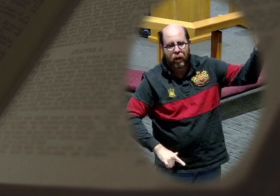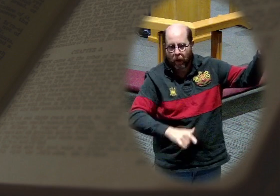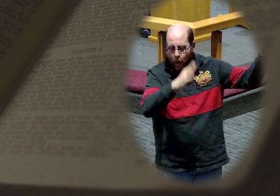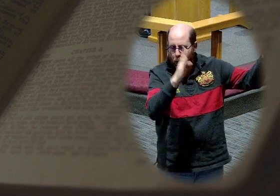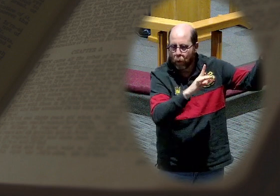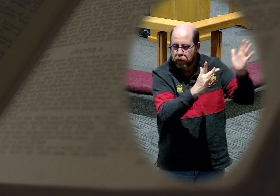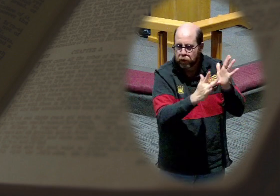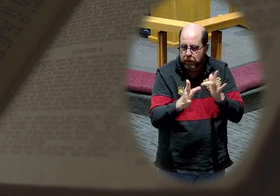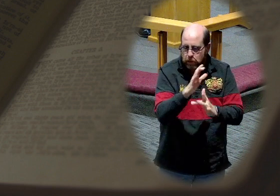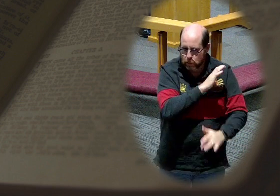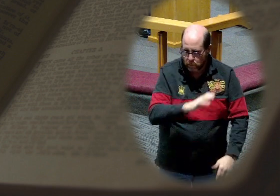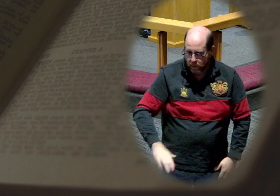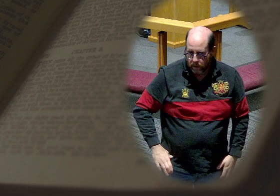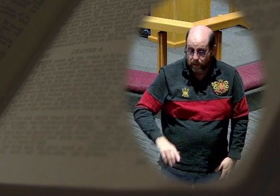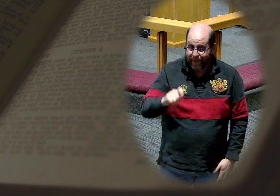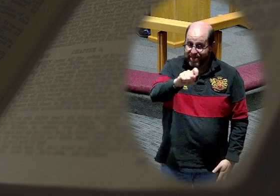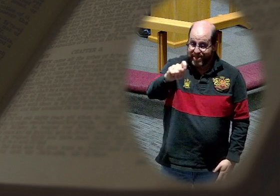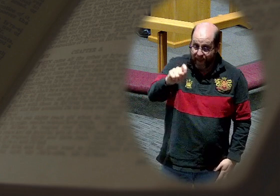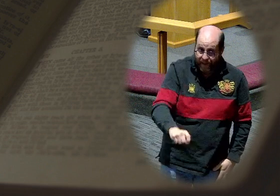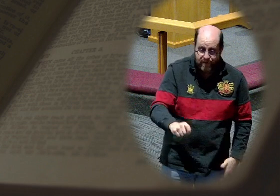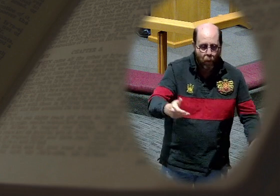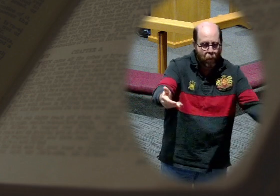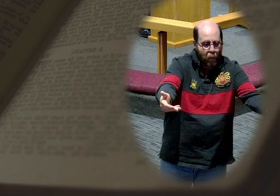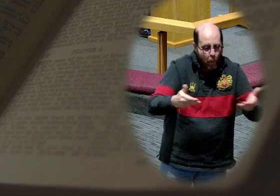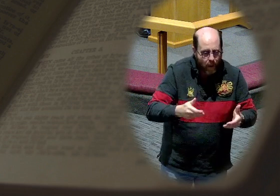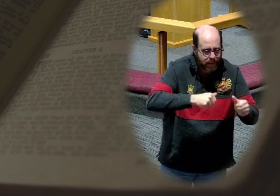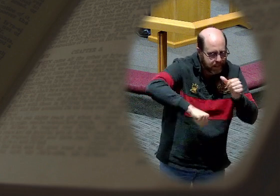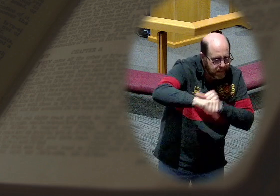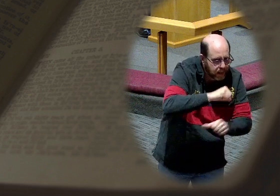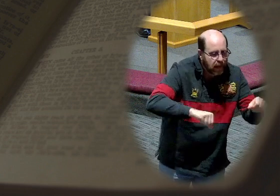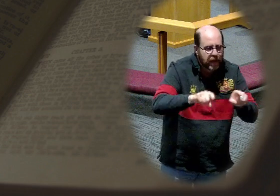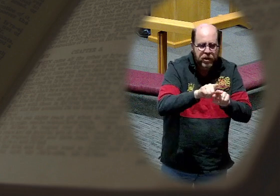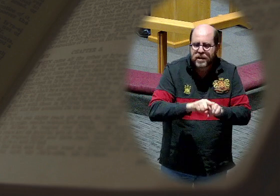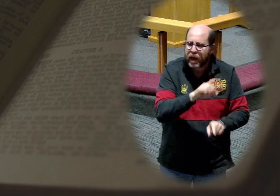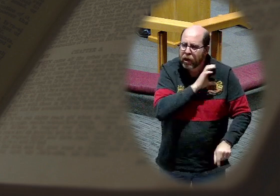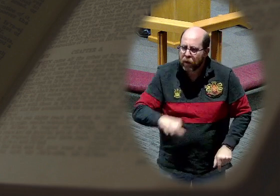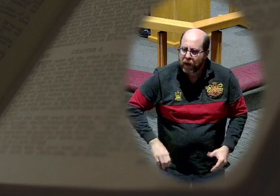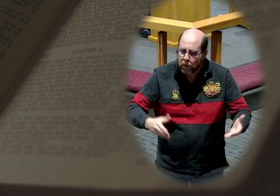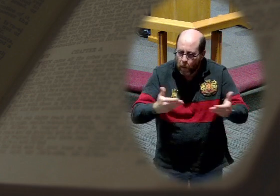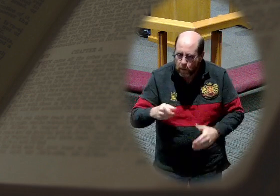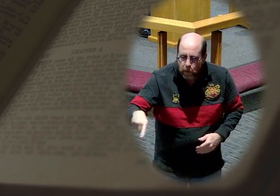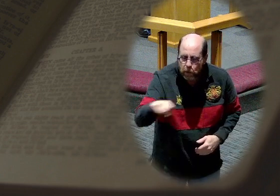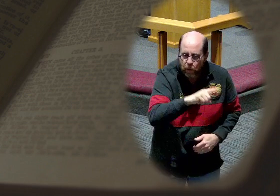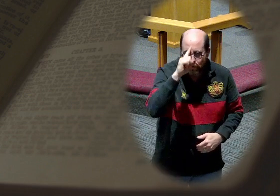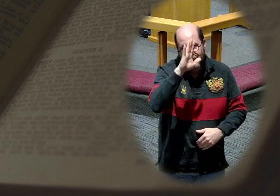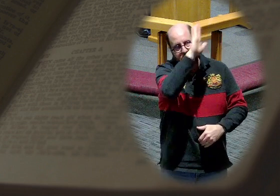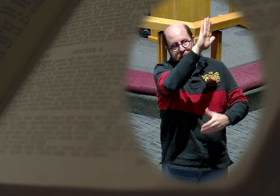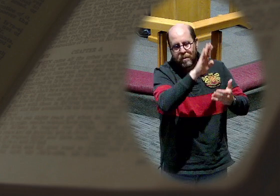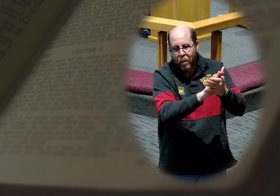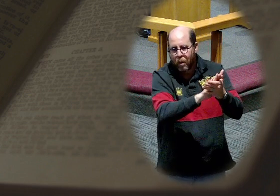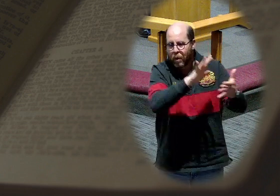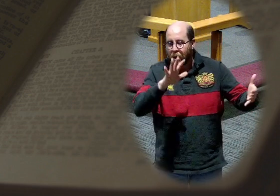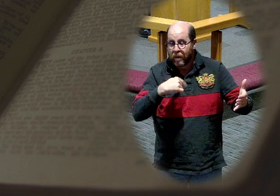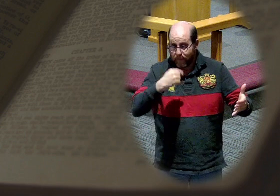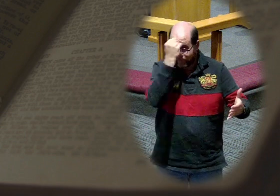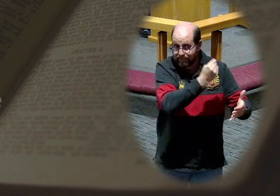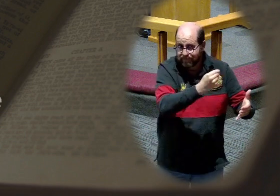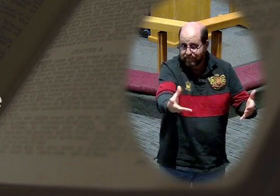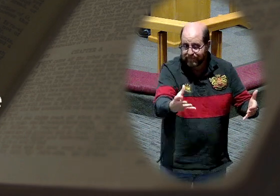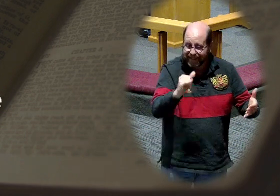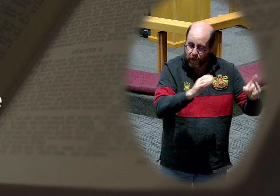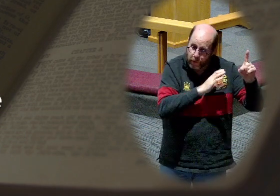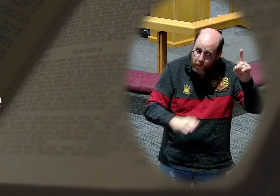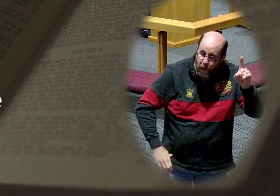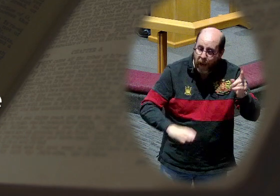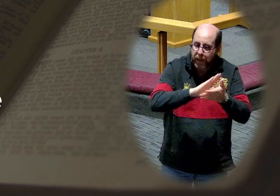Christ. Therefore, welcome one another as Christ has welcomed you for the glory of God. For I tell you that Christ